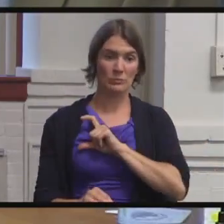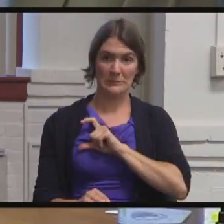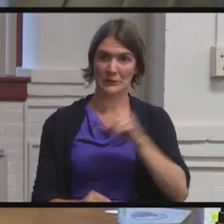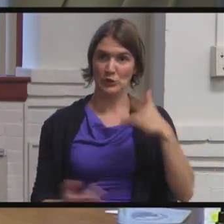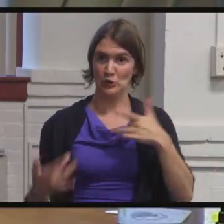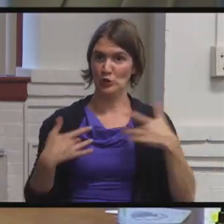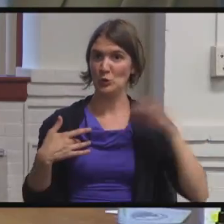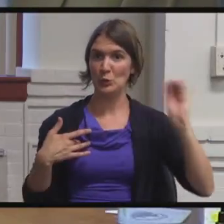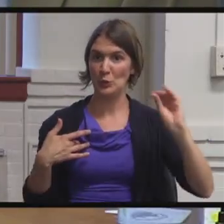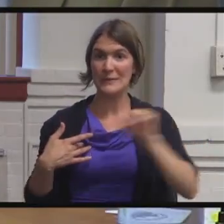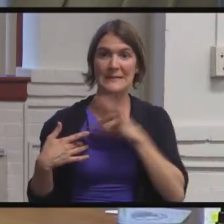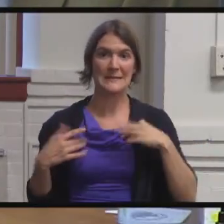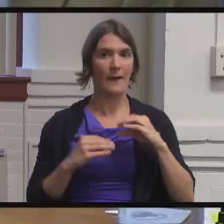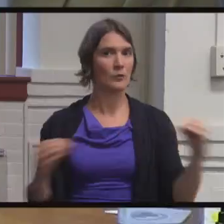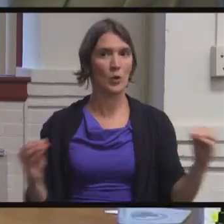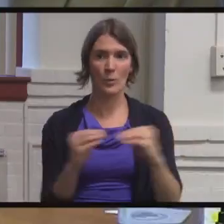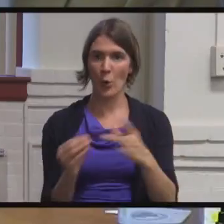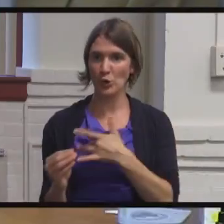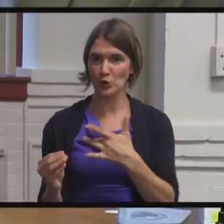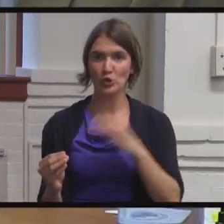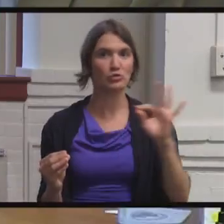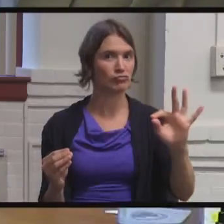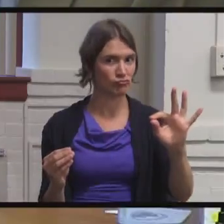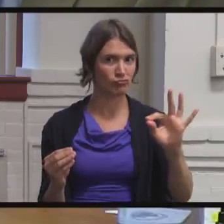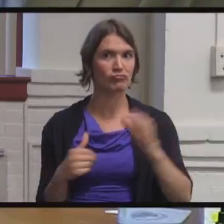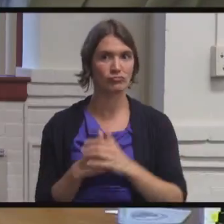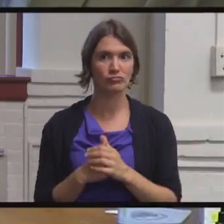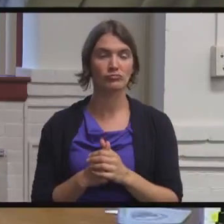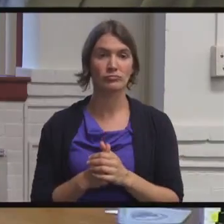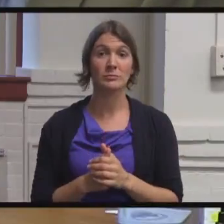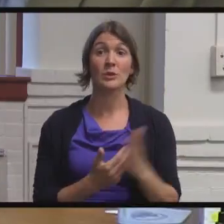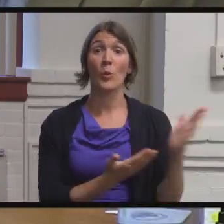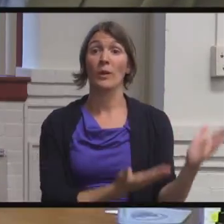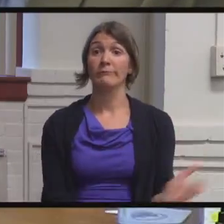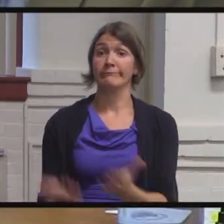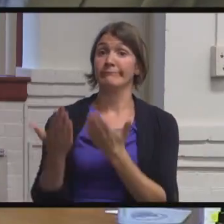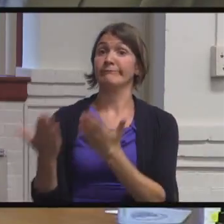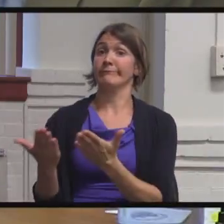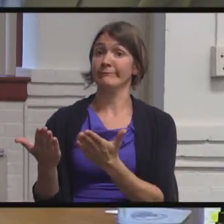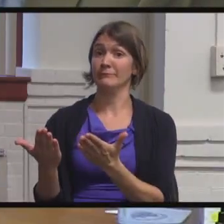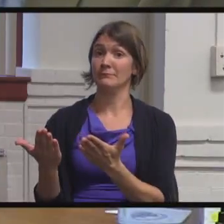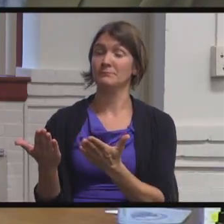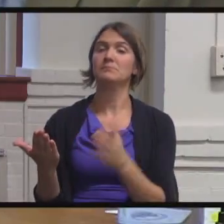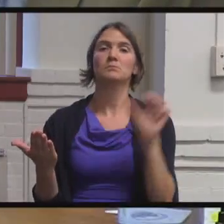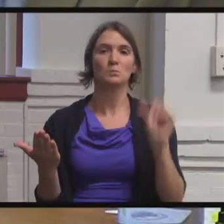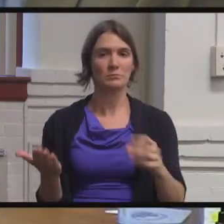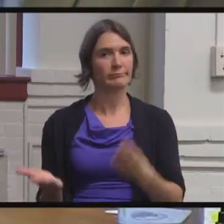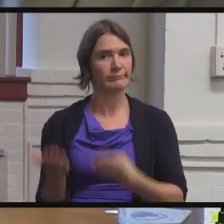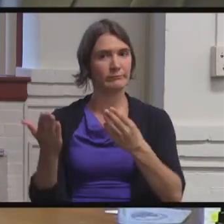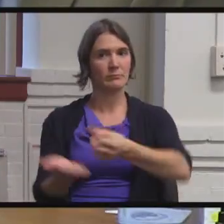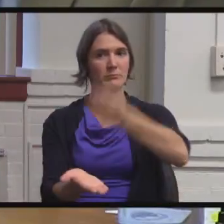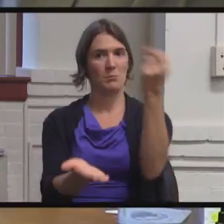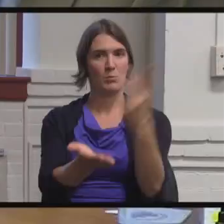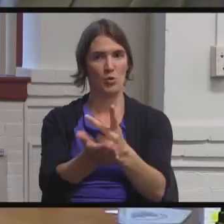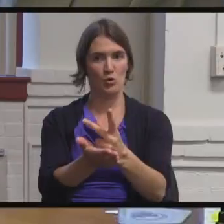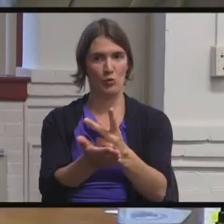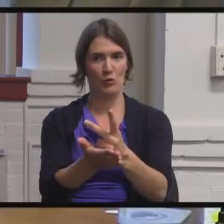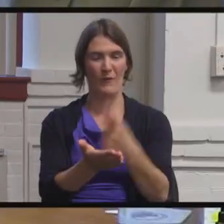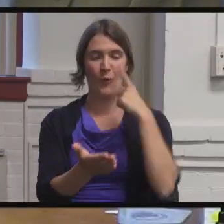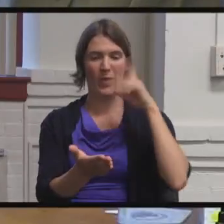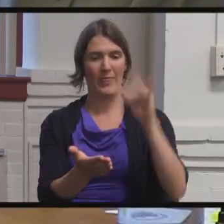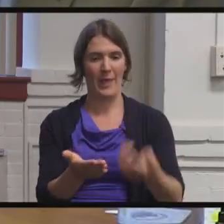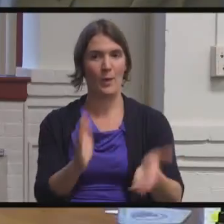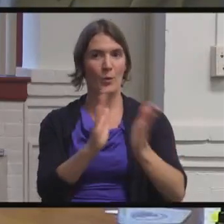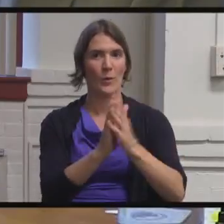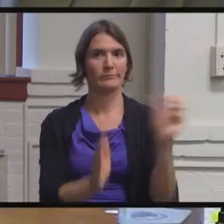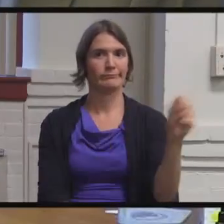and any other staff issues that arose. So we're before you tonight able to recommend approval of the